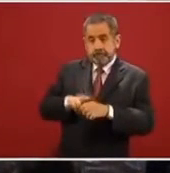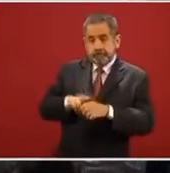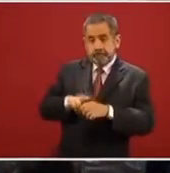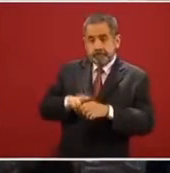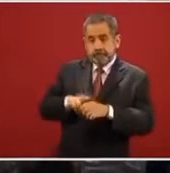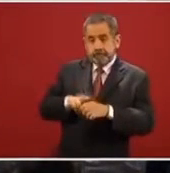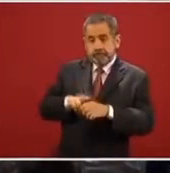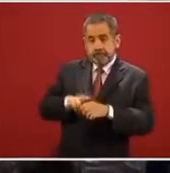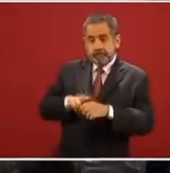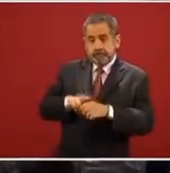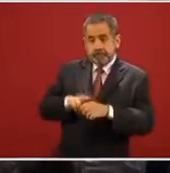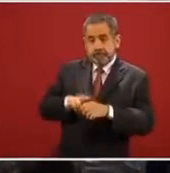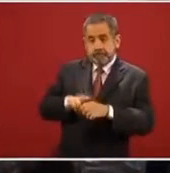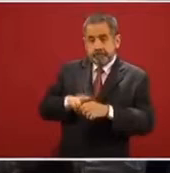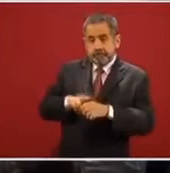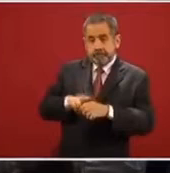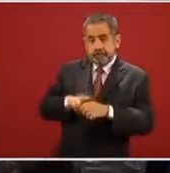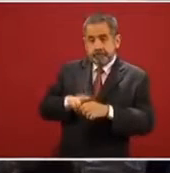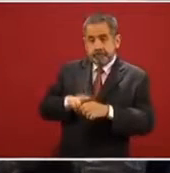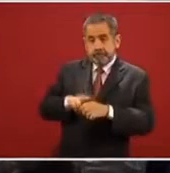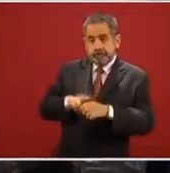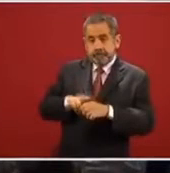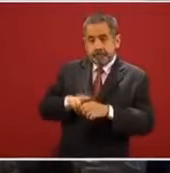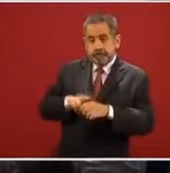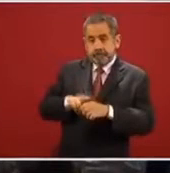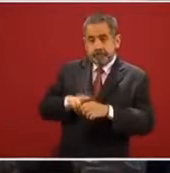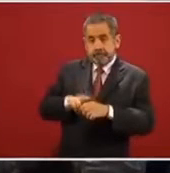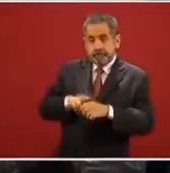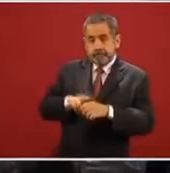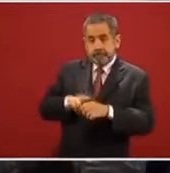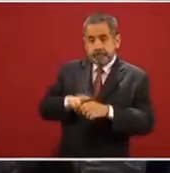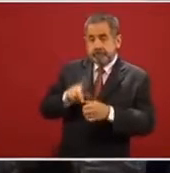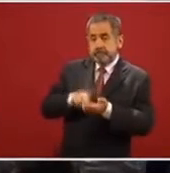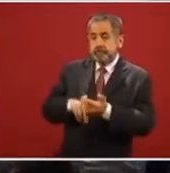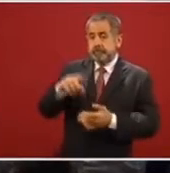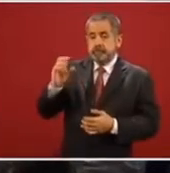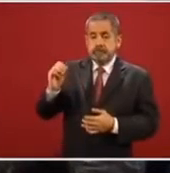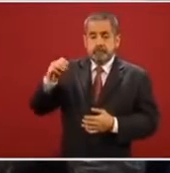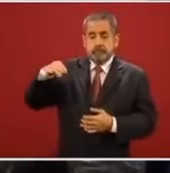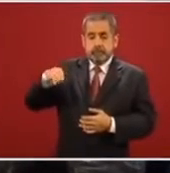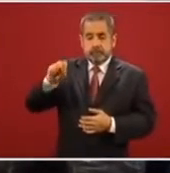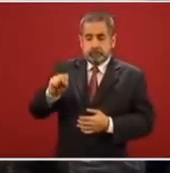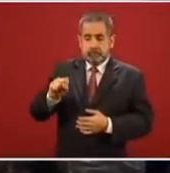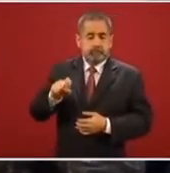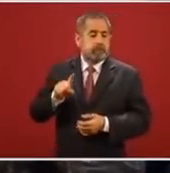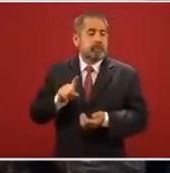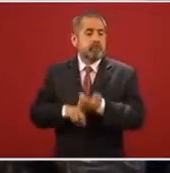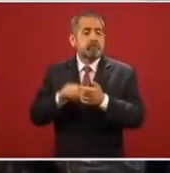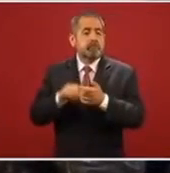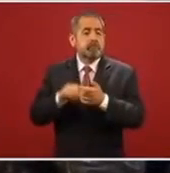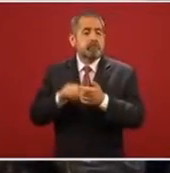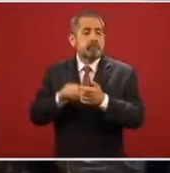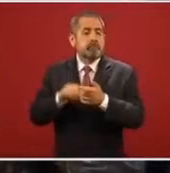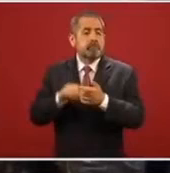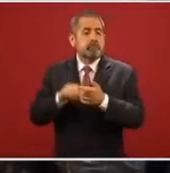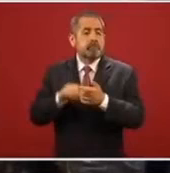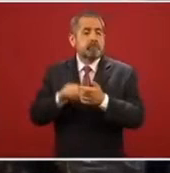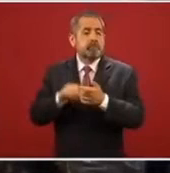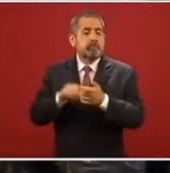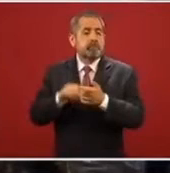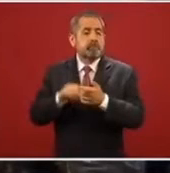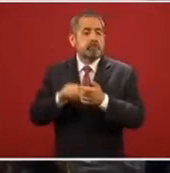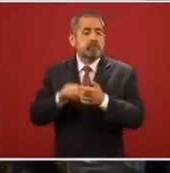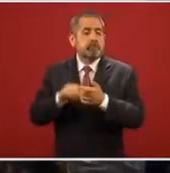for certainty, the director of the Organization of World Health, el doctor Tedros Ghebreyesus, the